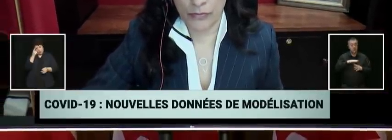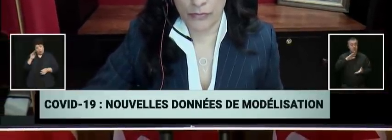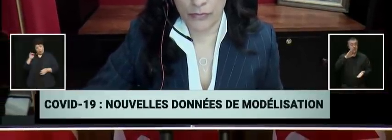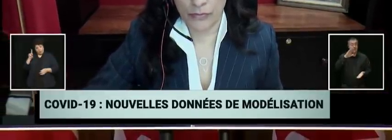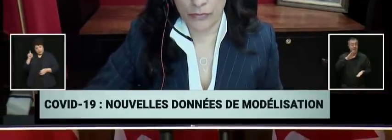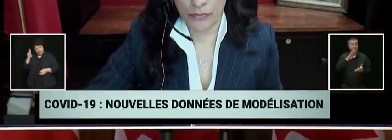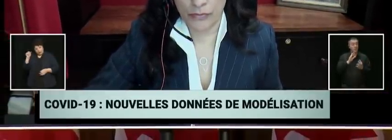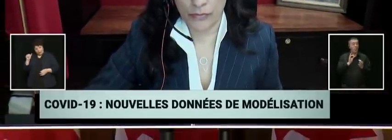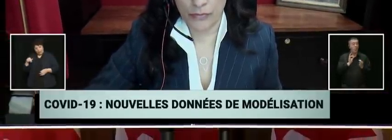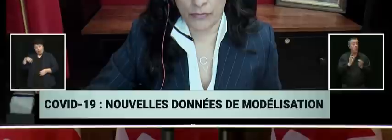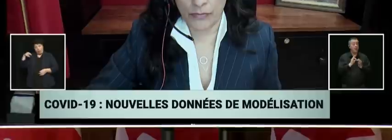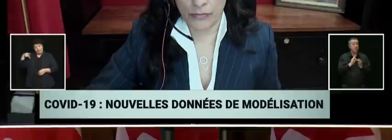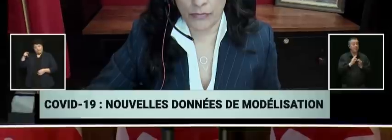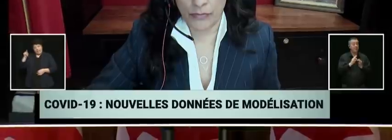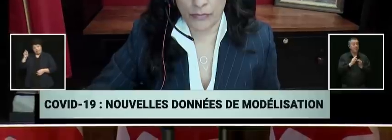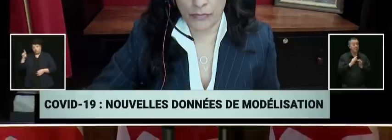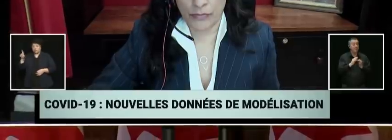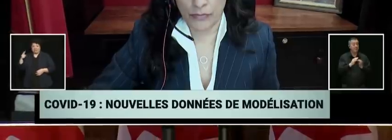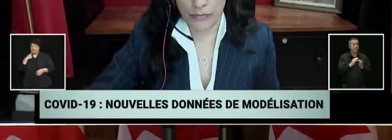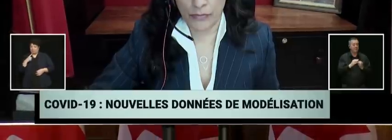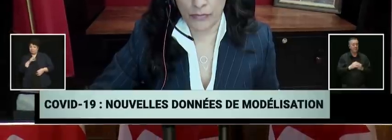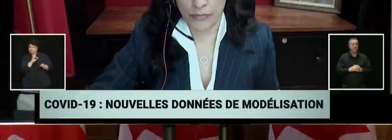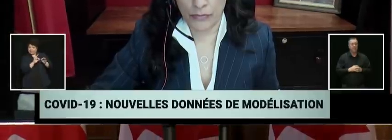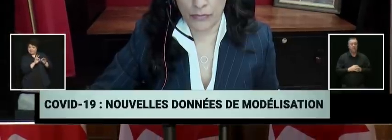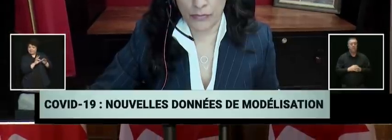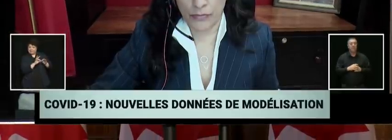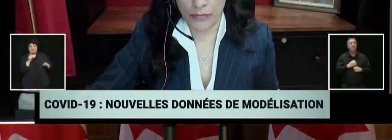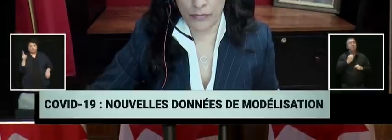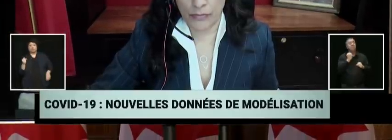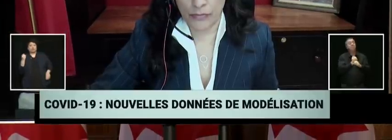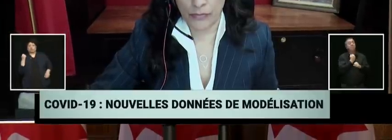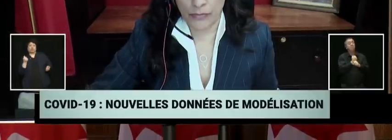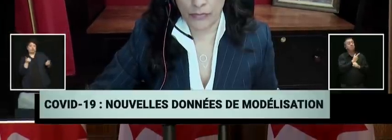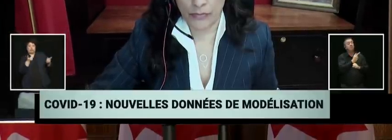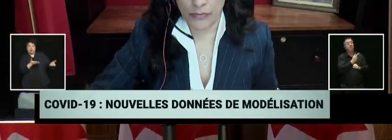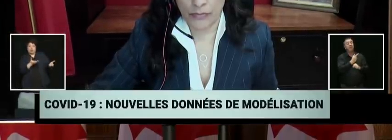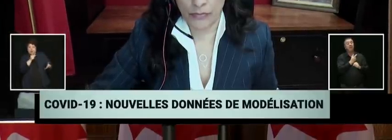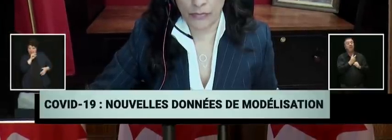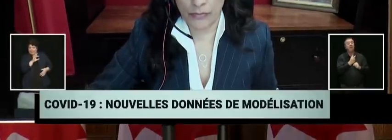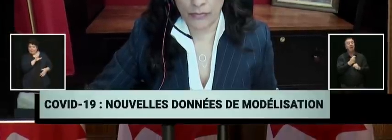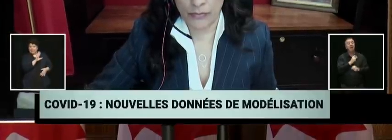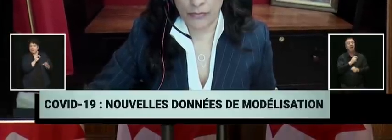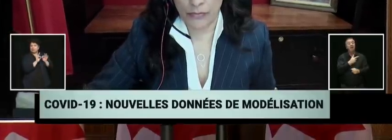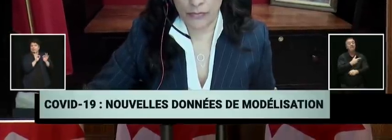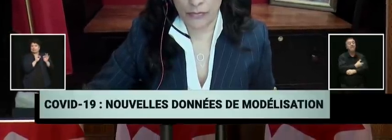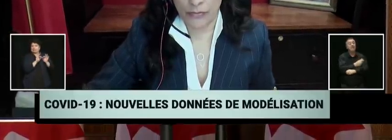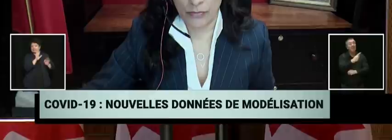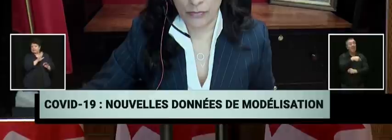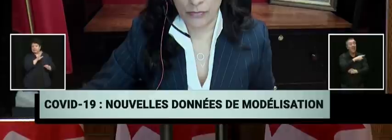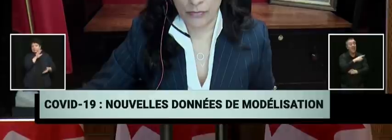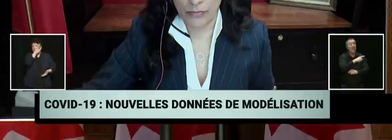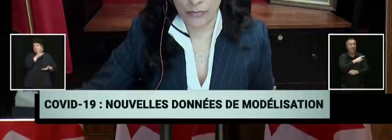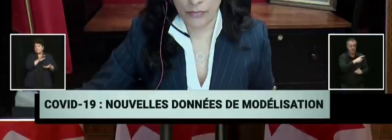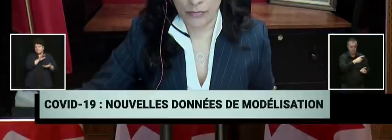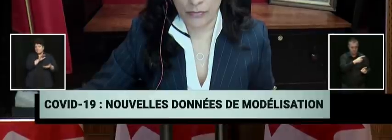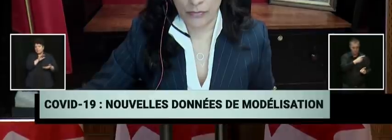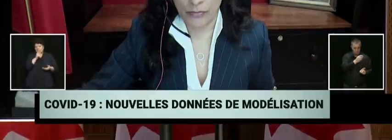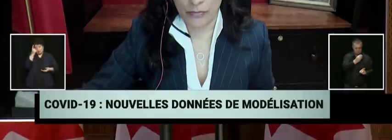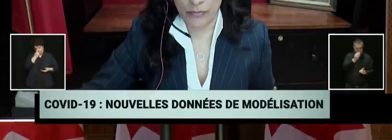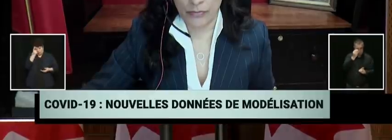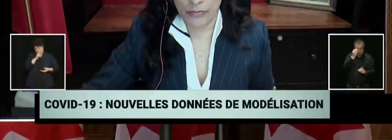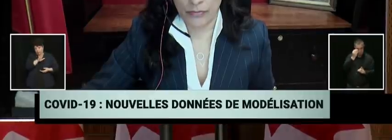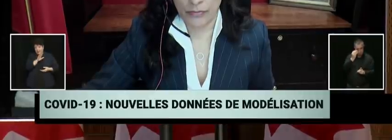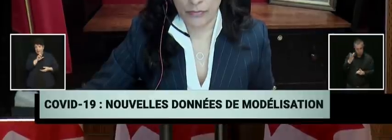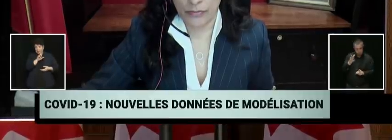COVID-19 vaccines from Canada if the new regulations came into effect? And did the government delay the new regulations because of concerns